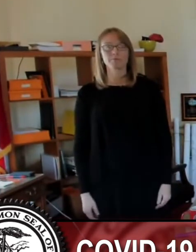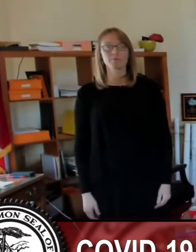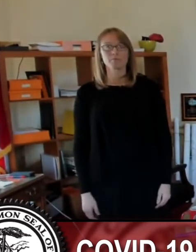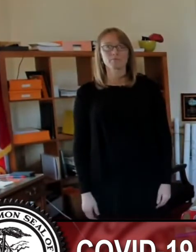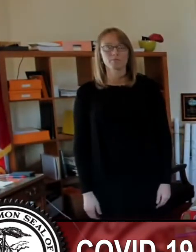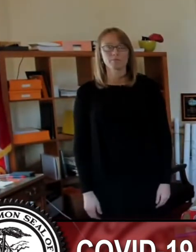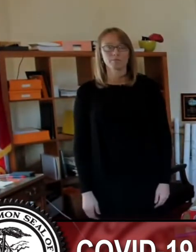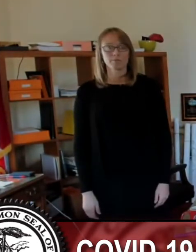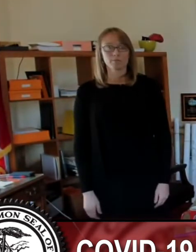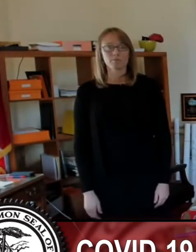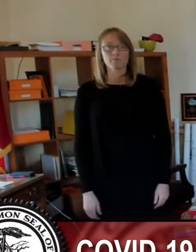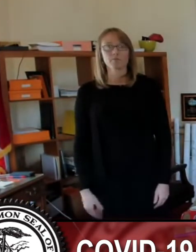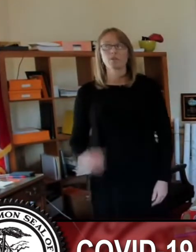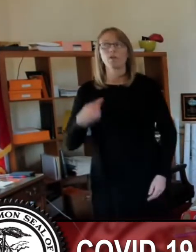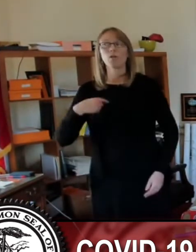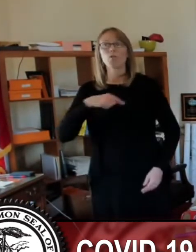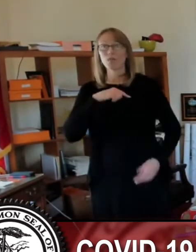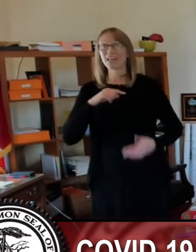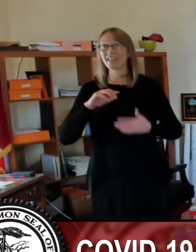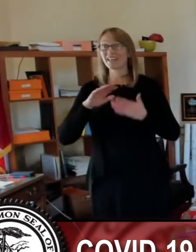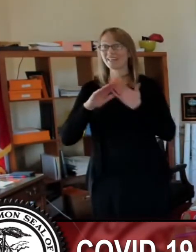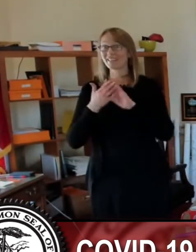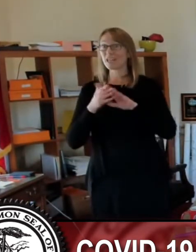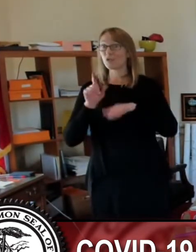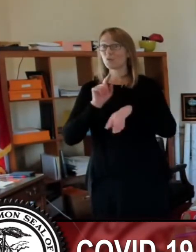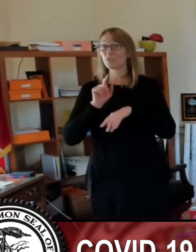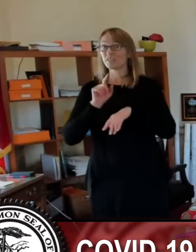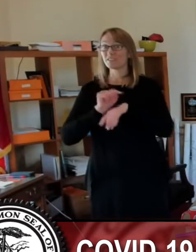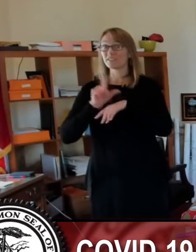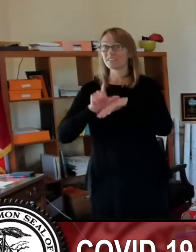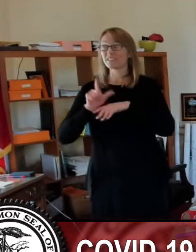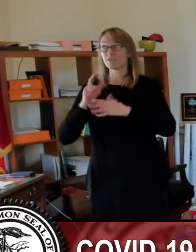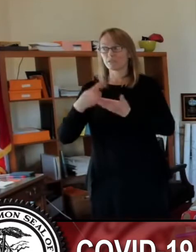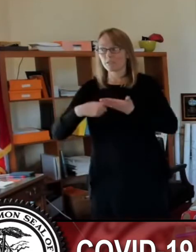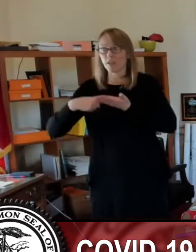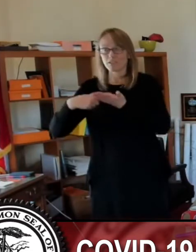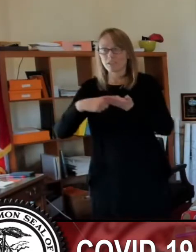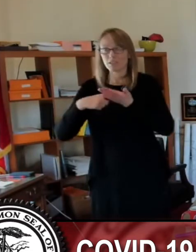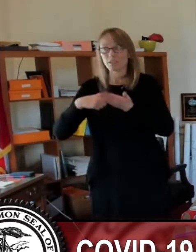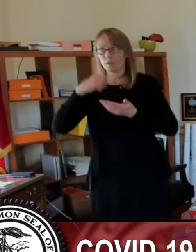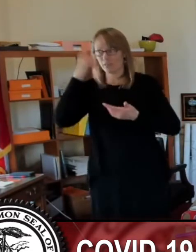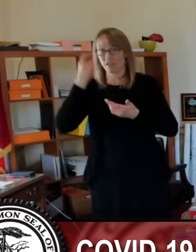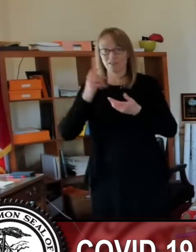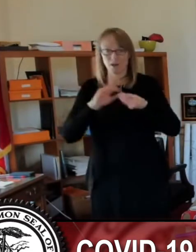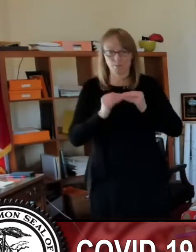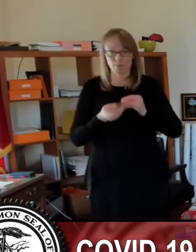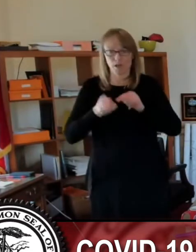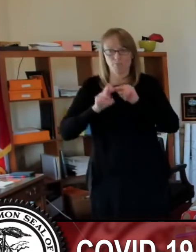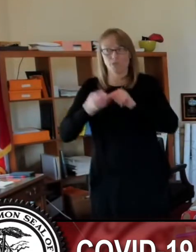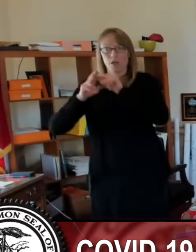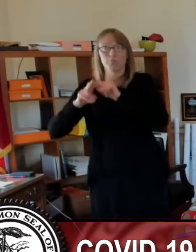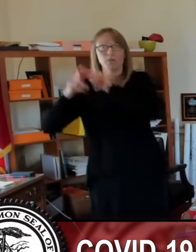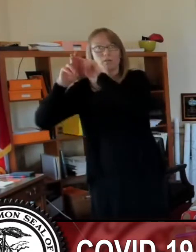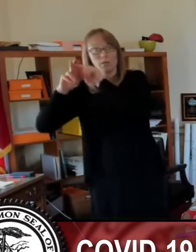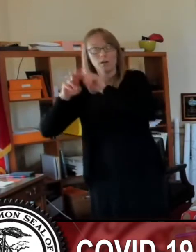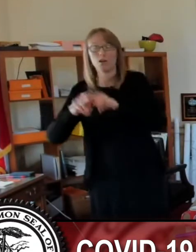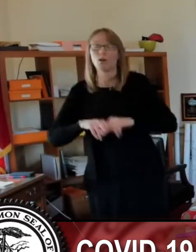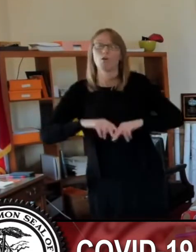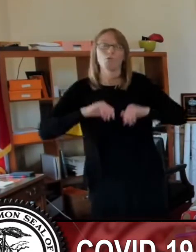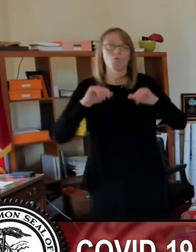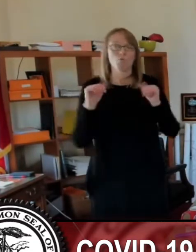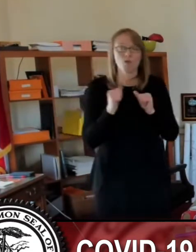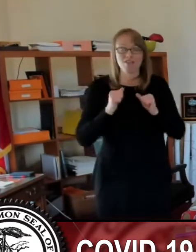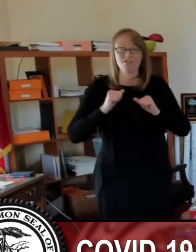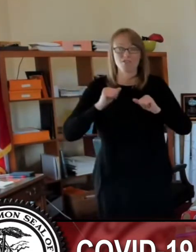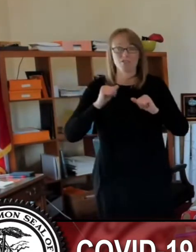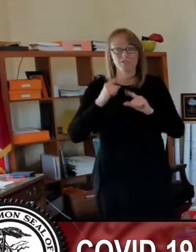we've been talking a lot about that because, as you know, our cases are just climbing and climbing and climbing. Weather's gotten cold, people have